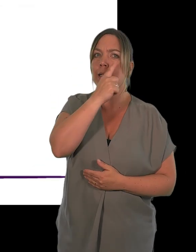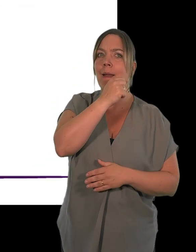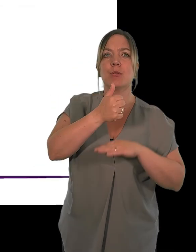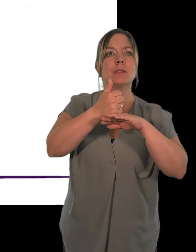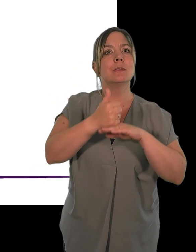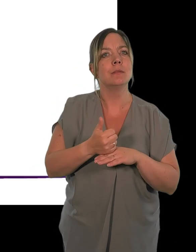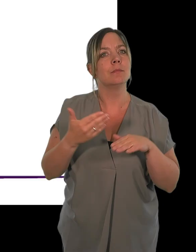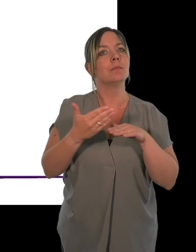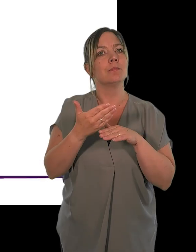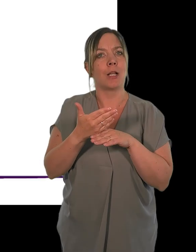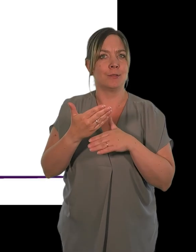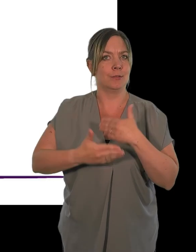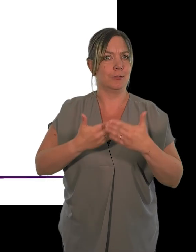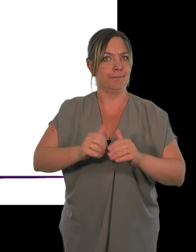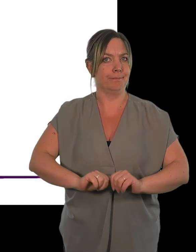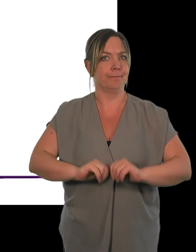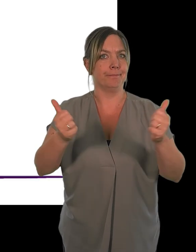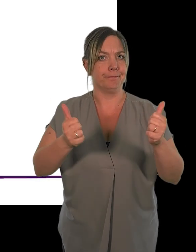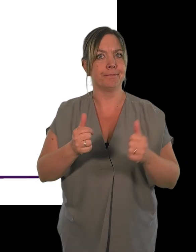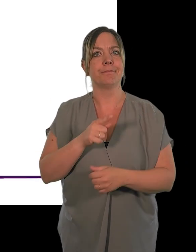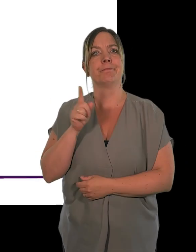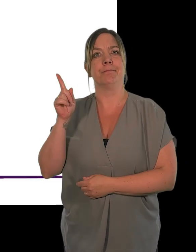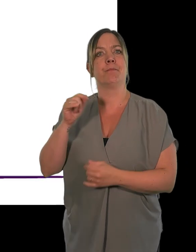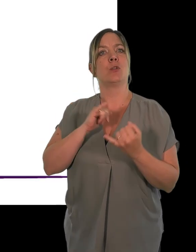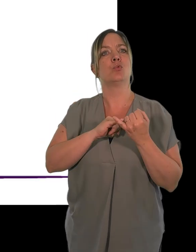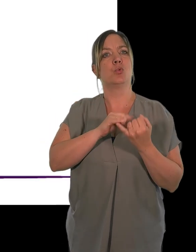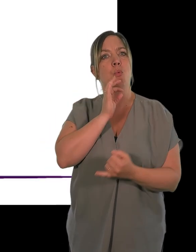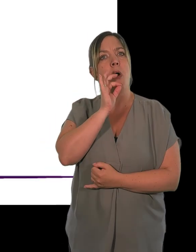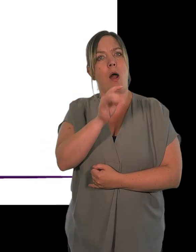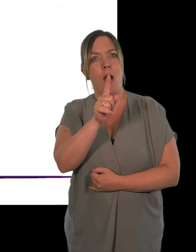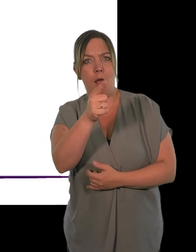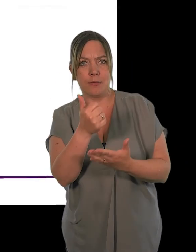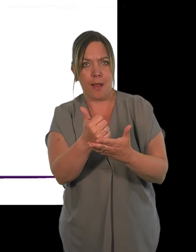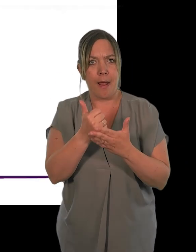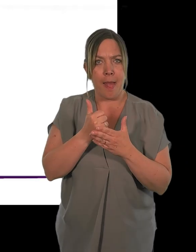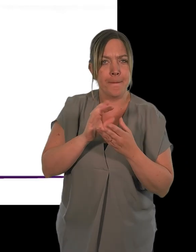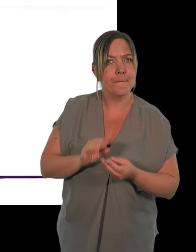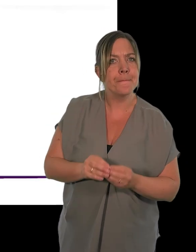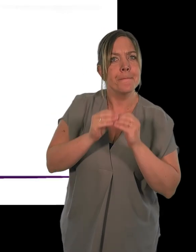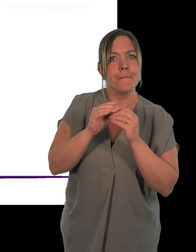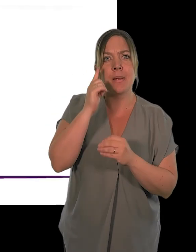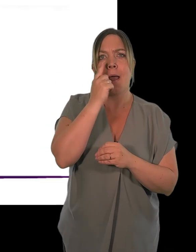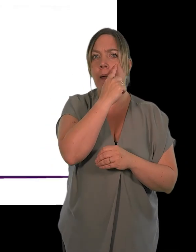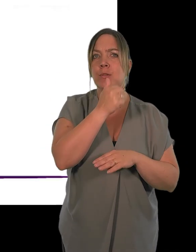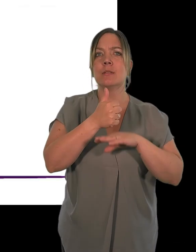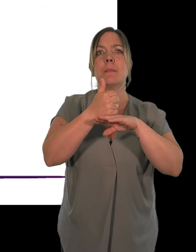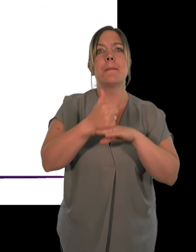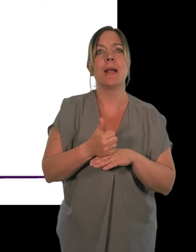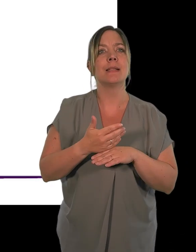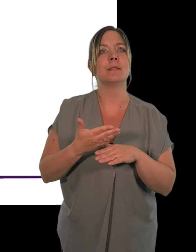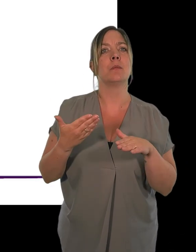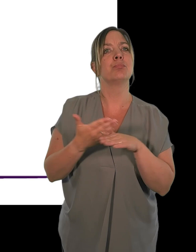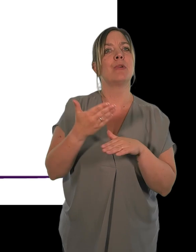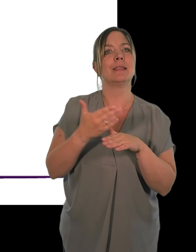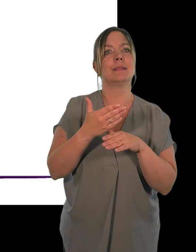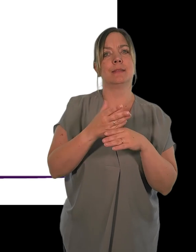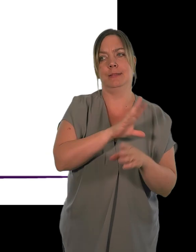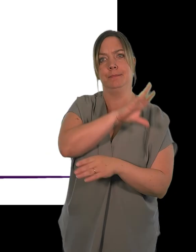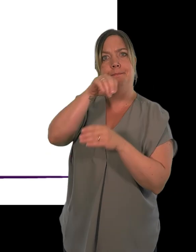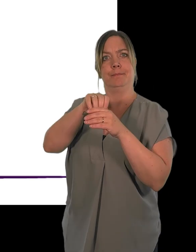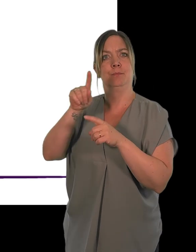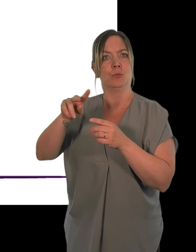rest of the People Practice team with a persuasive case for improving current approaches, as these